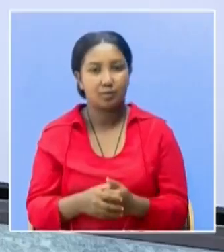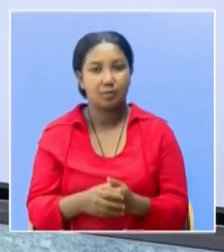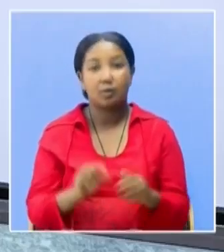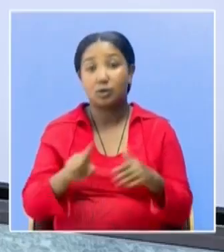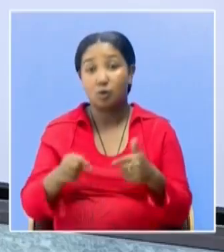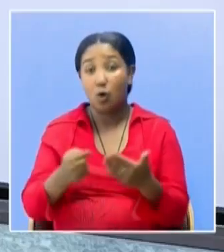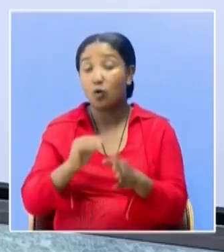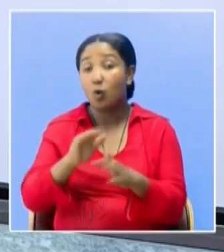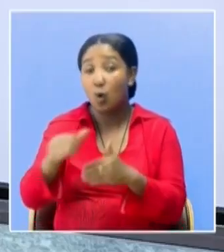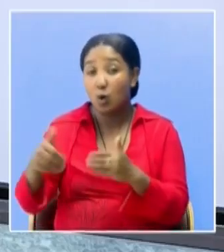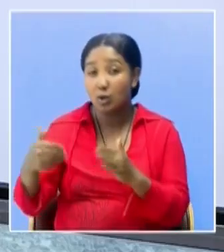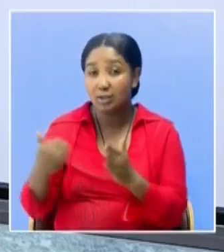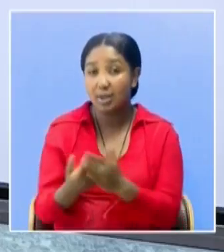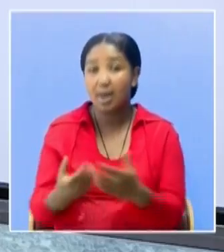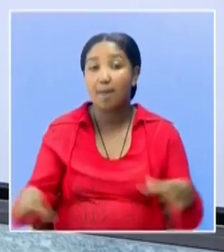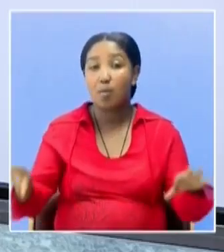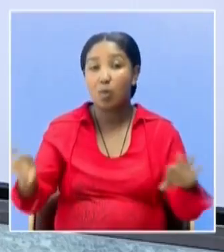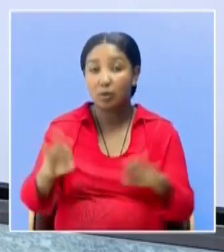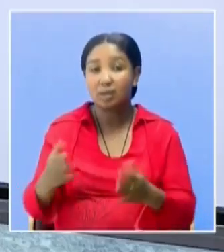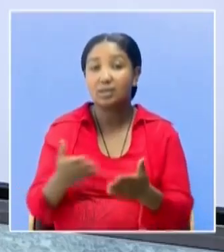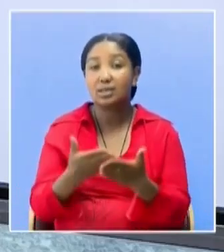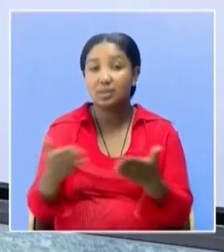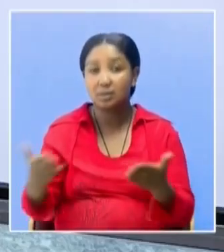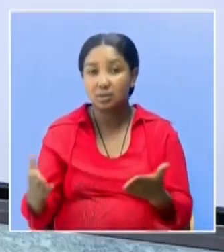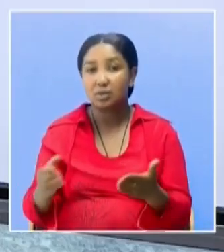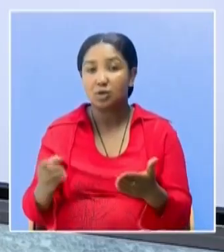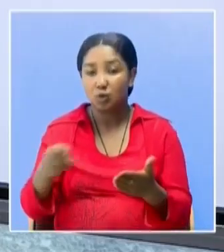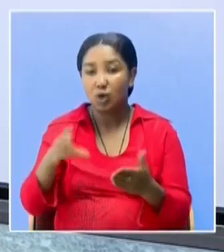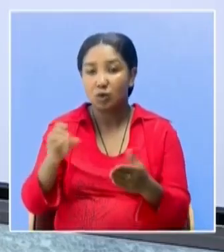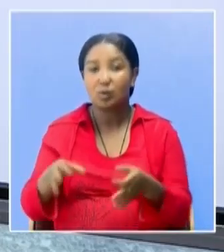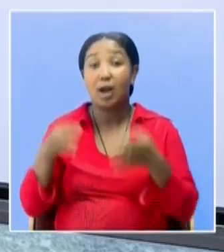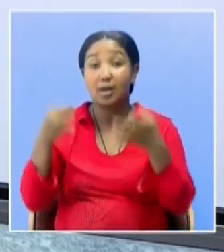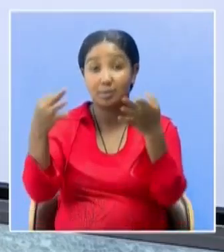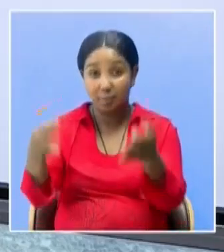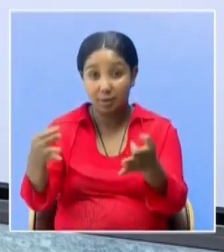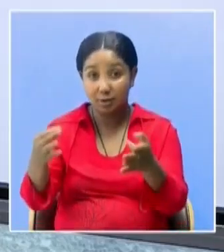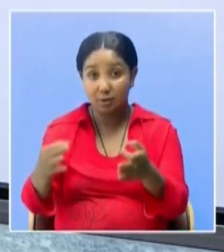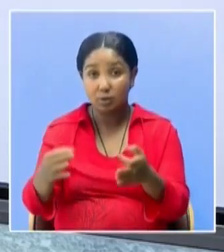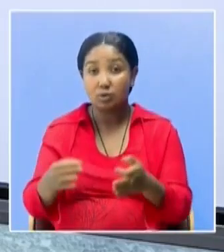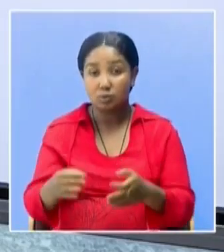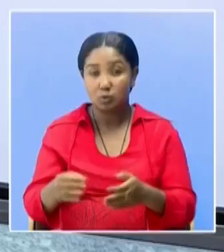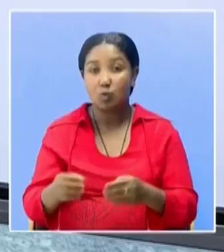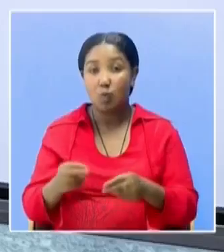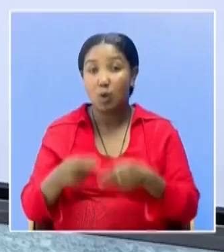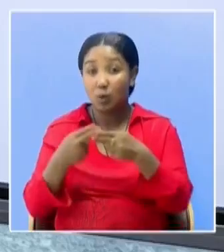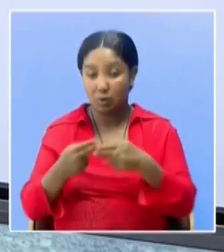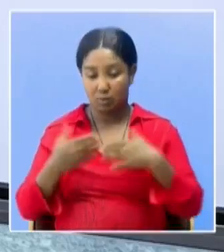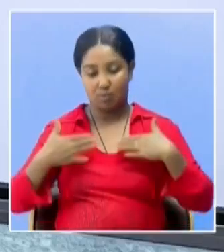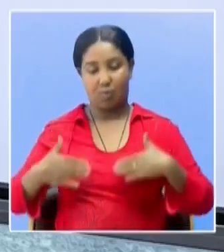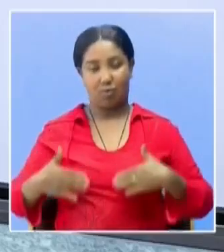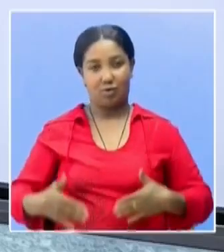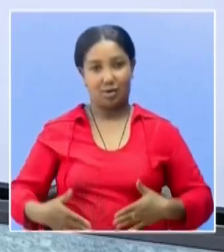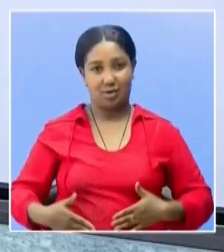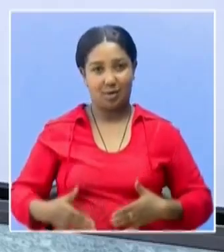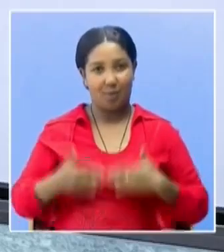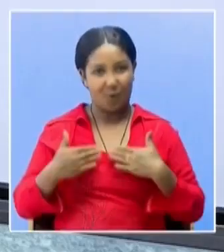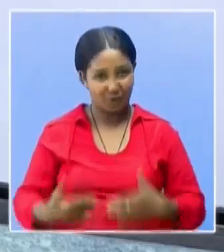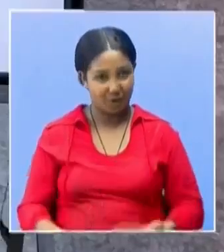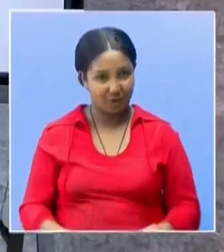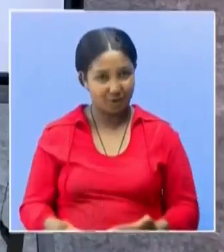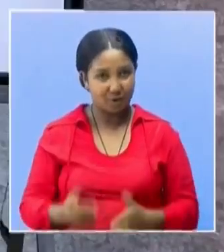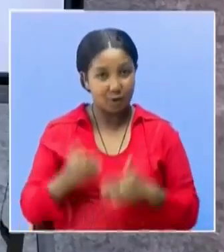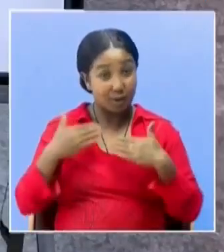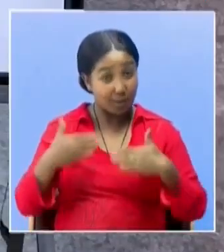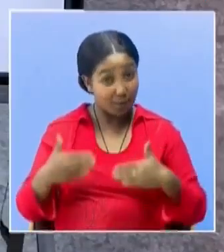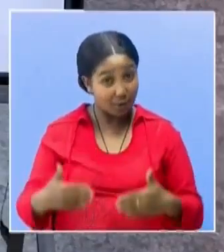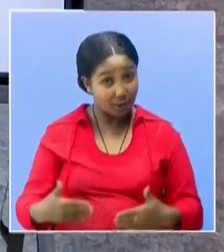So all these important issues that you want to transmit to your friend should be considered while you are writing in the body part. So the body